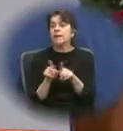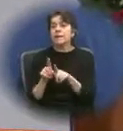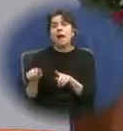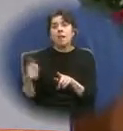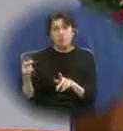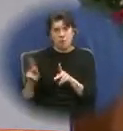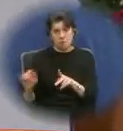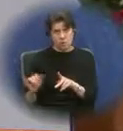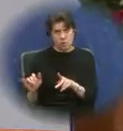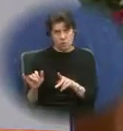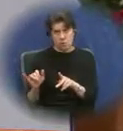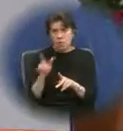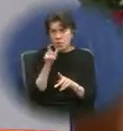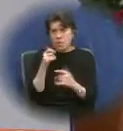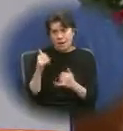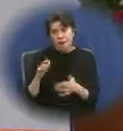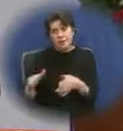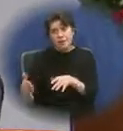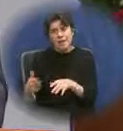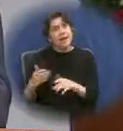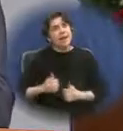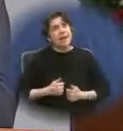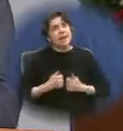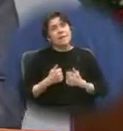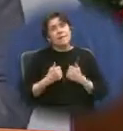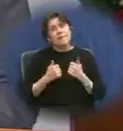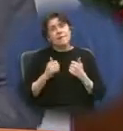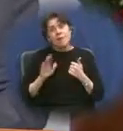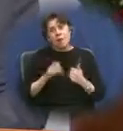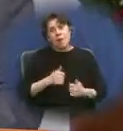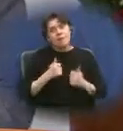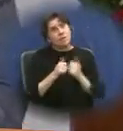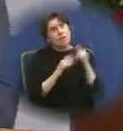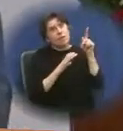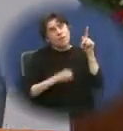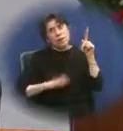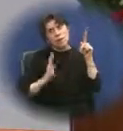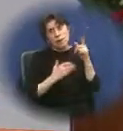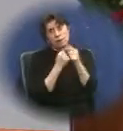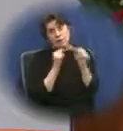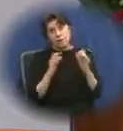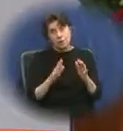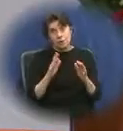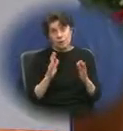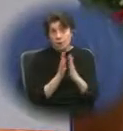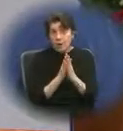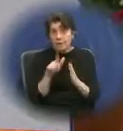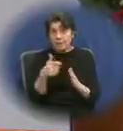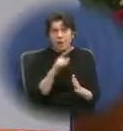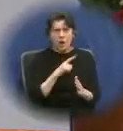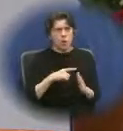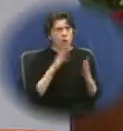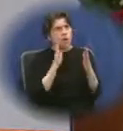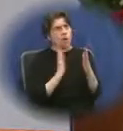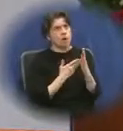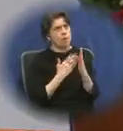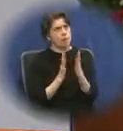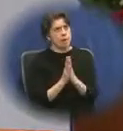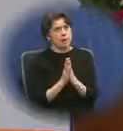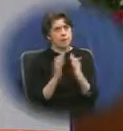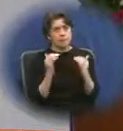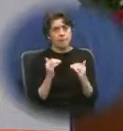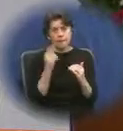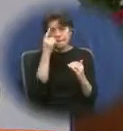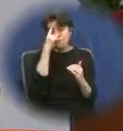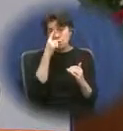with Christ, our Redeemer, we pray to the Lord. Lord, hear our prayer. For those personal prayers of our hearts known only to